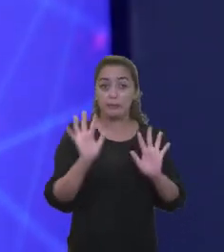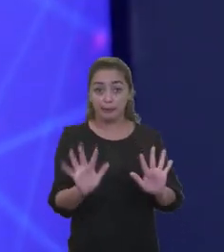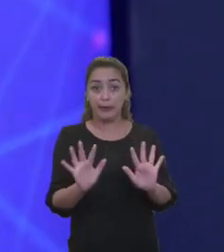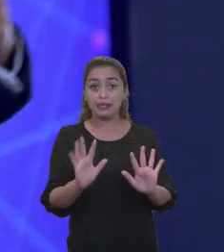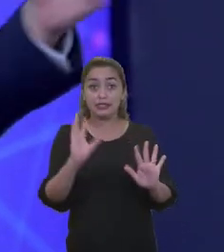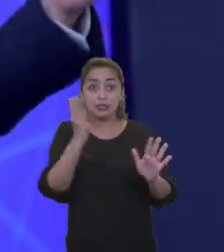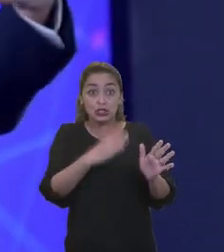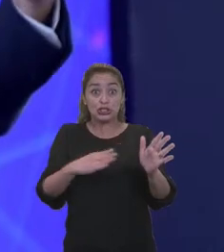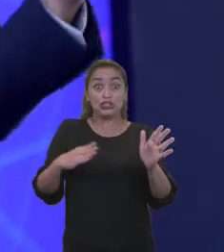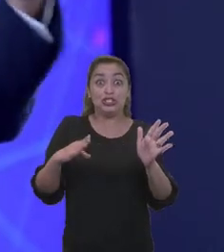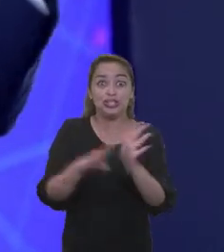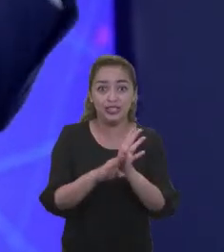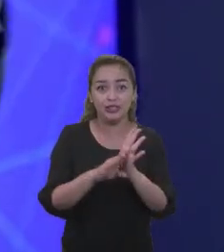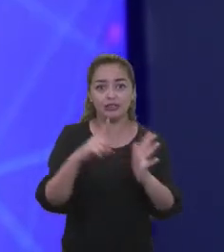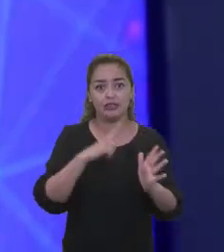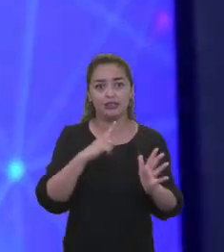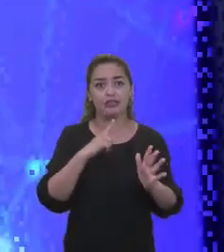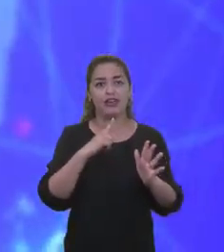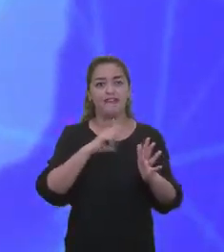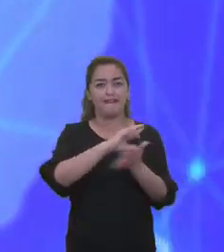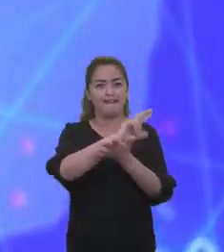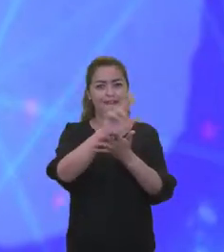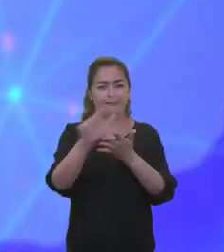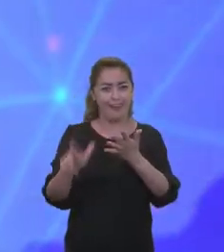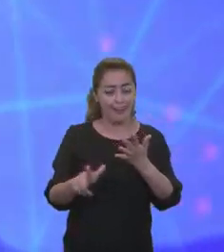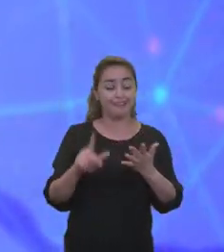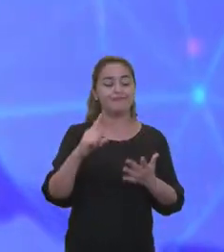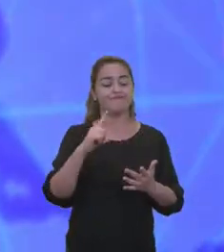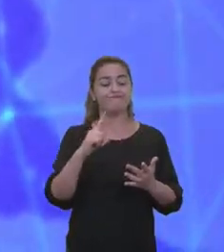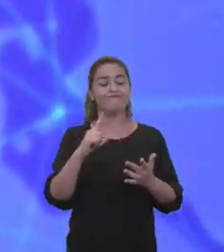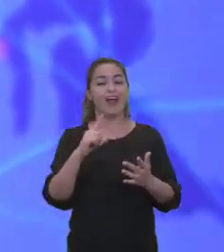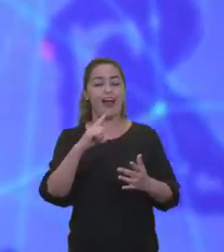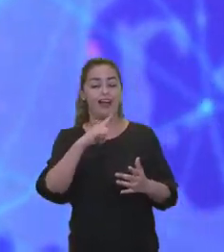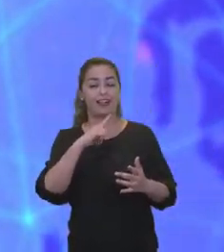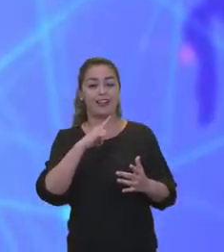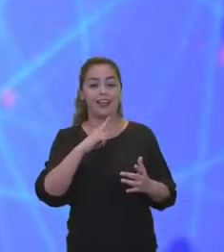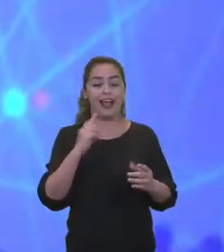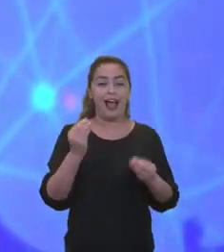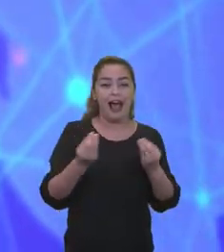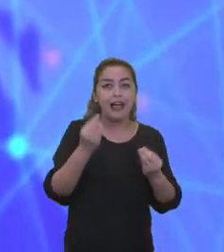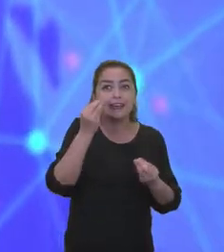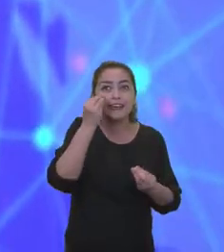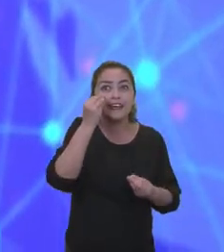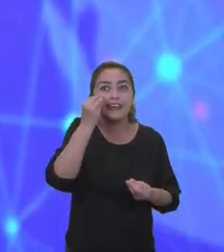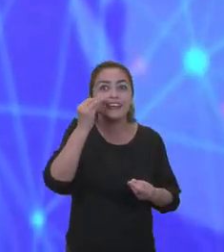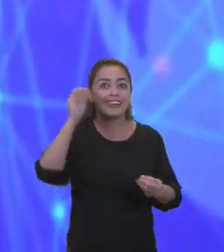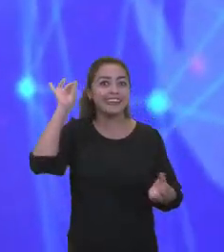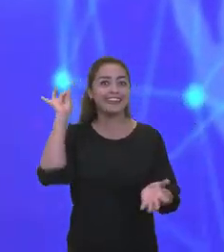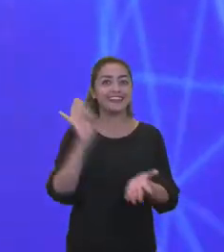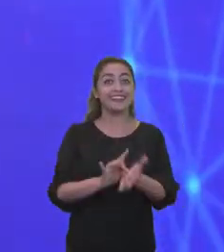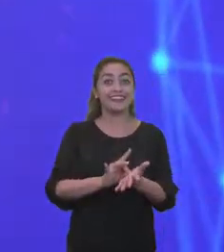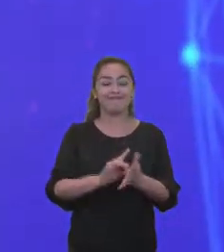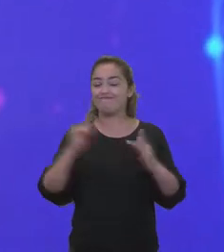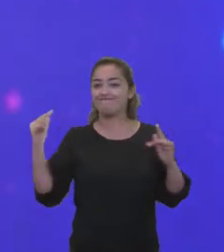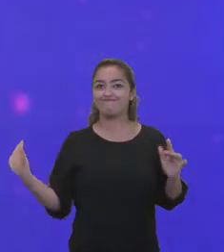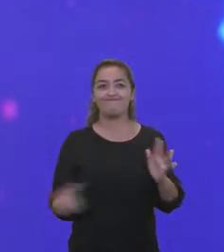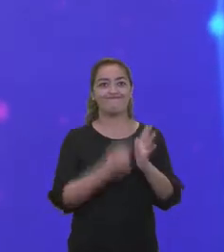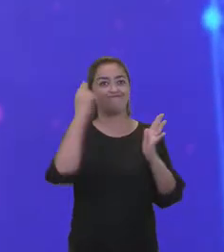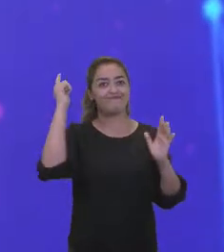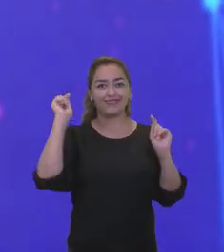the social inclusion, digital inclusion, as Paulo Humberto showed in a few previous meetings, are